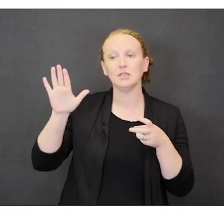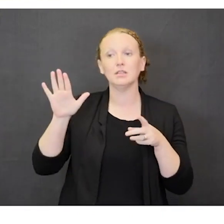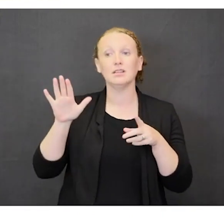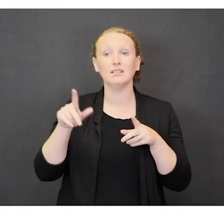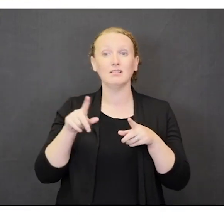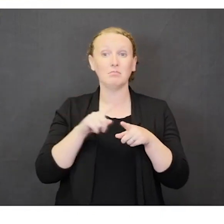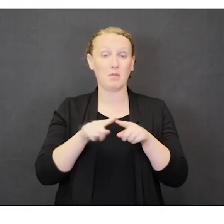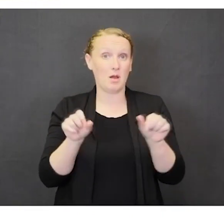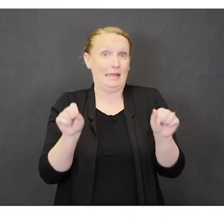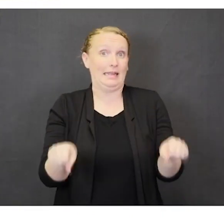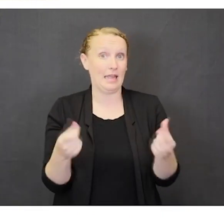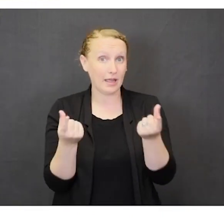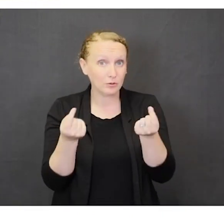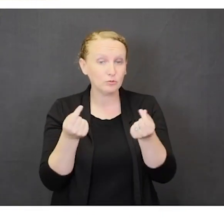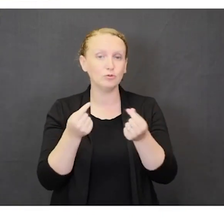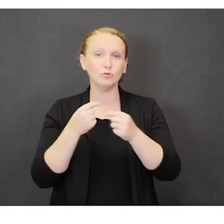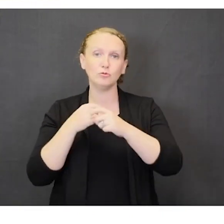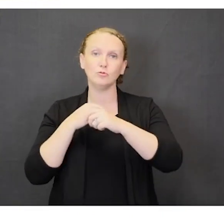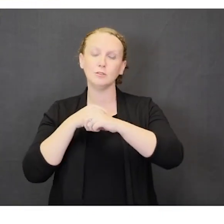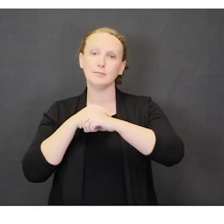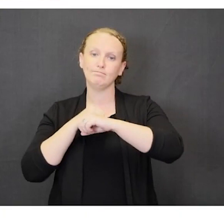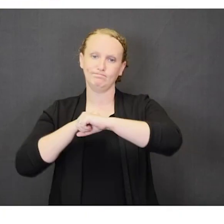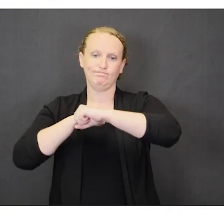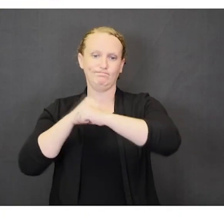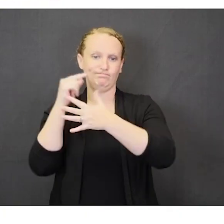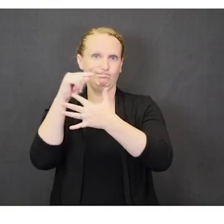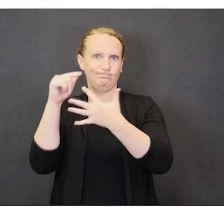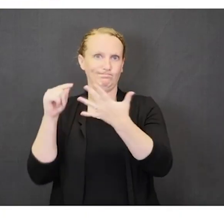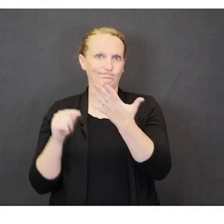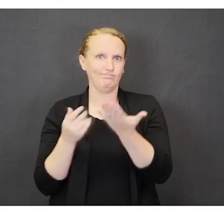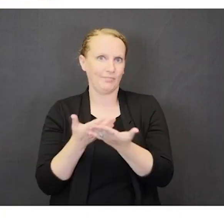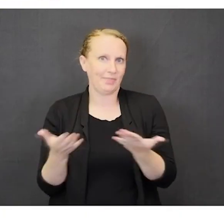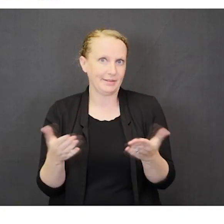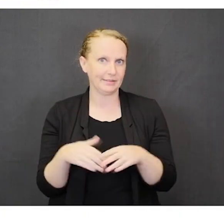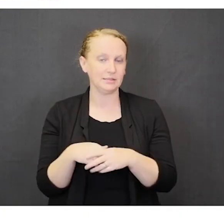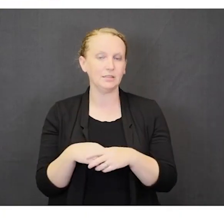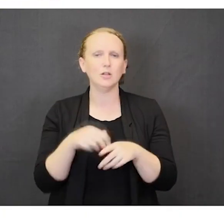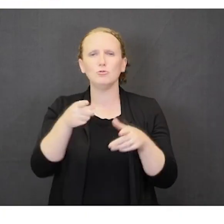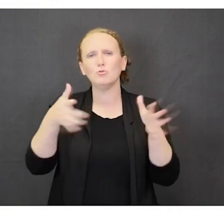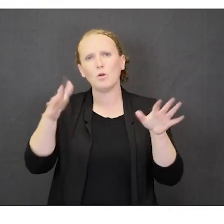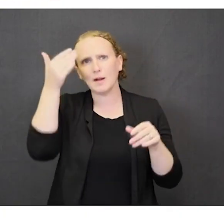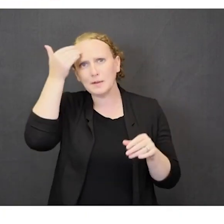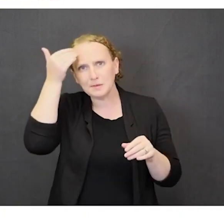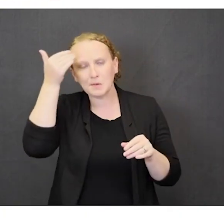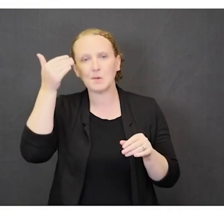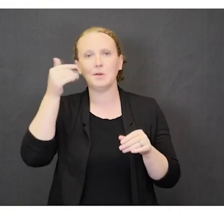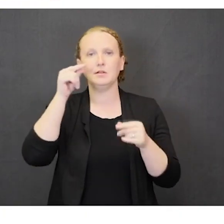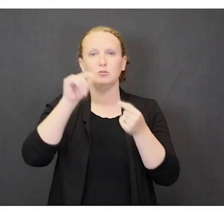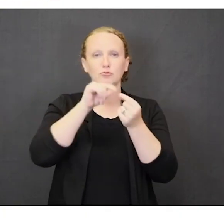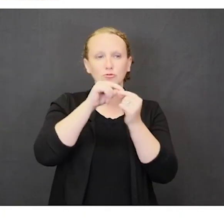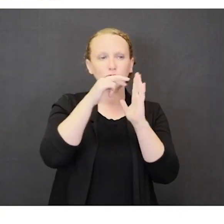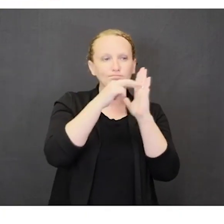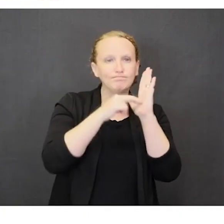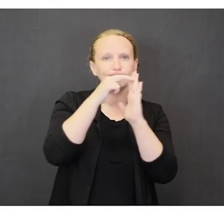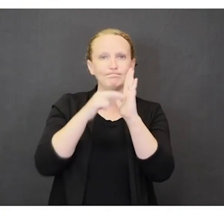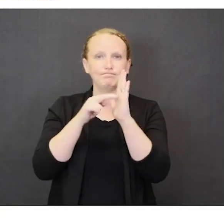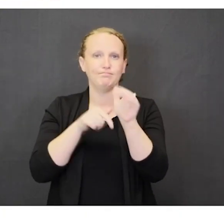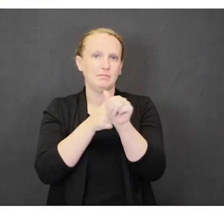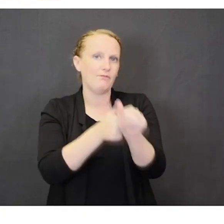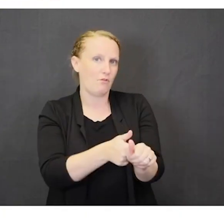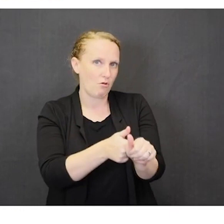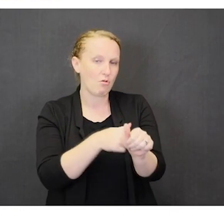to take precautions. So, and I know that you know this part already, that there are certain protocols for you to